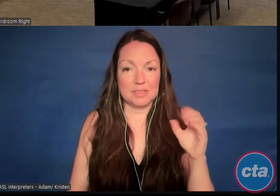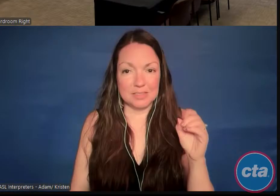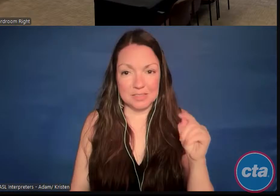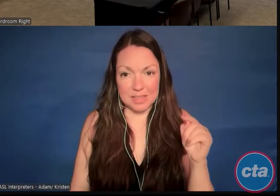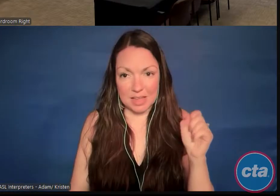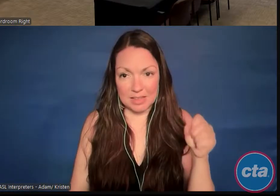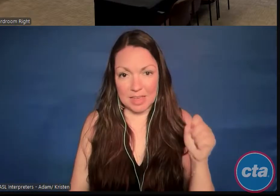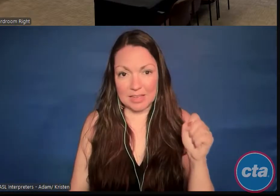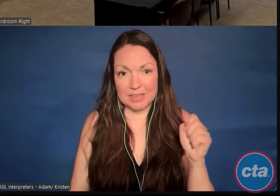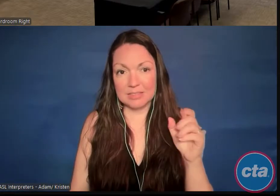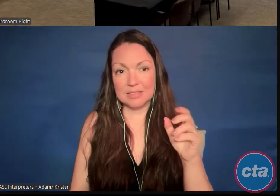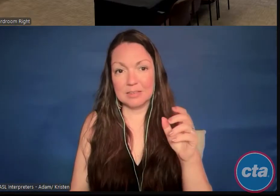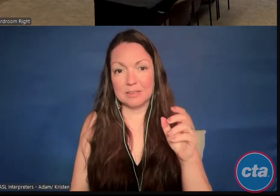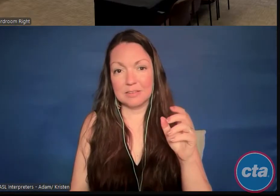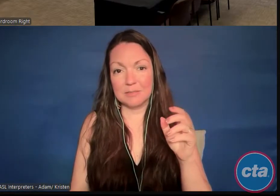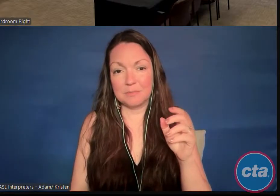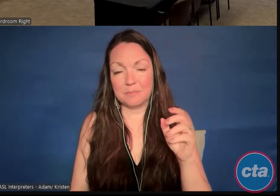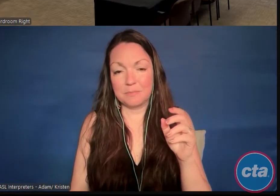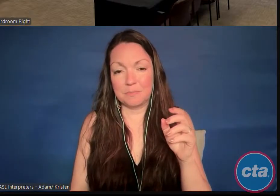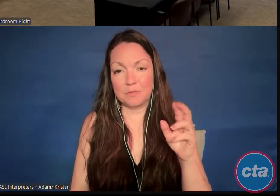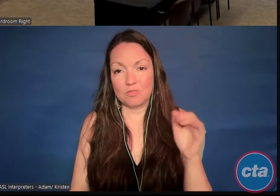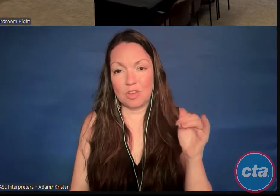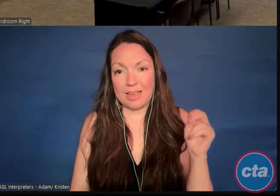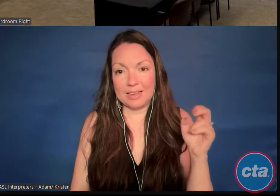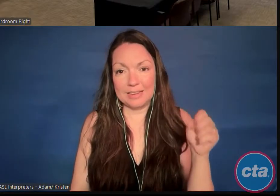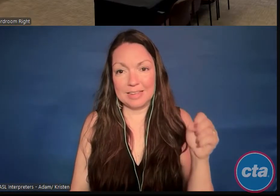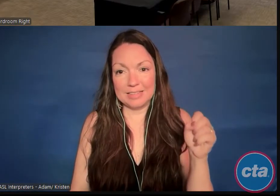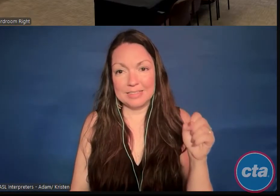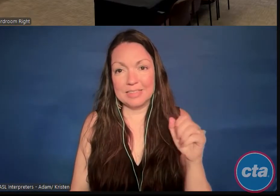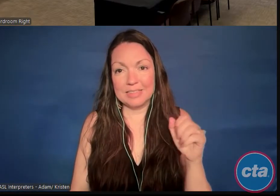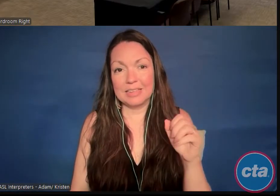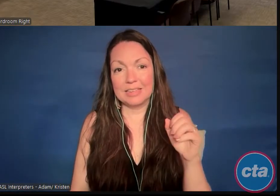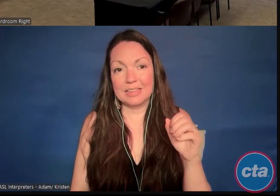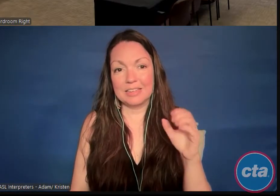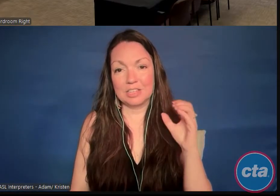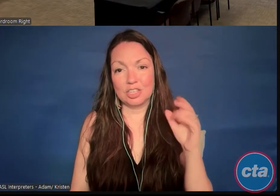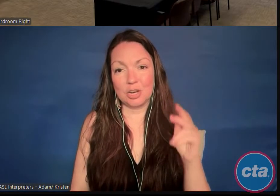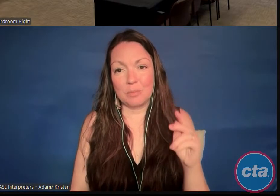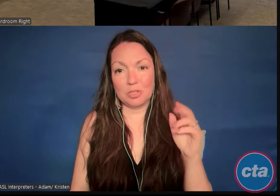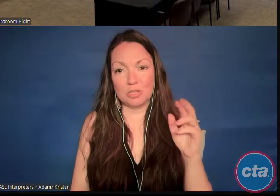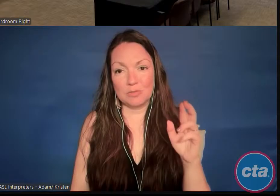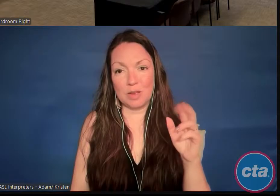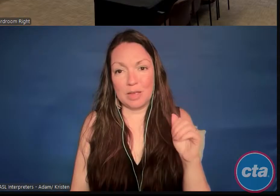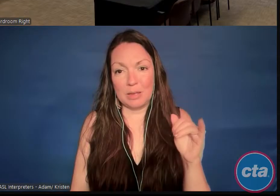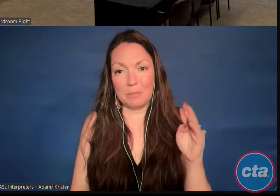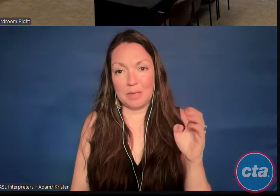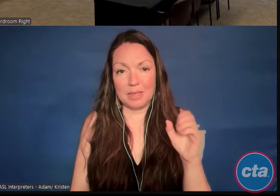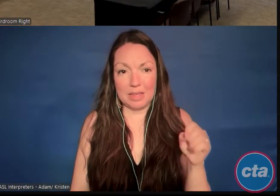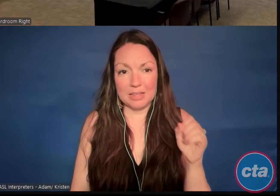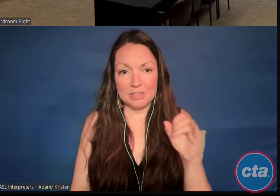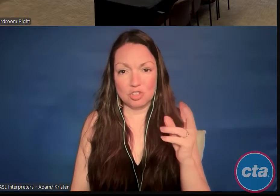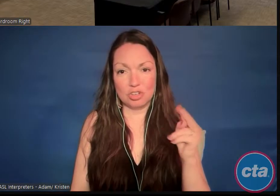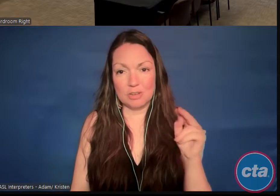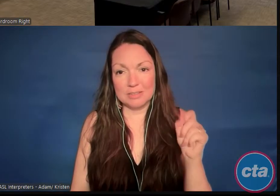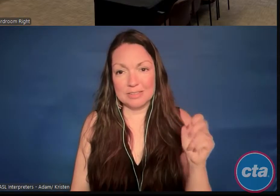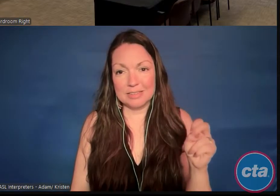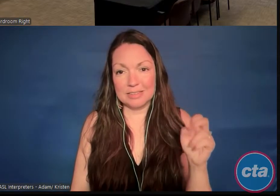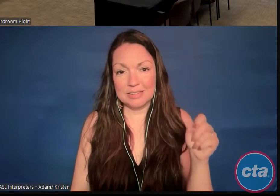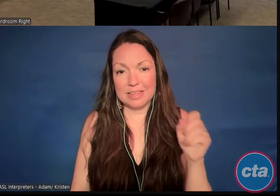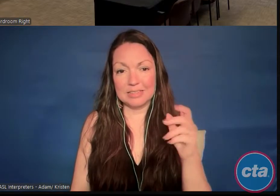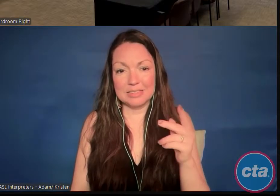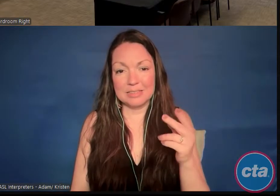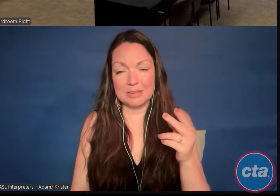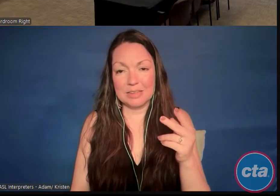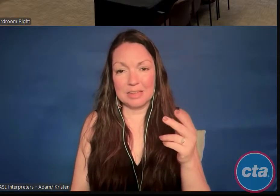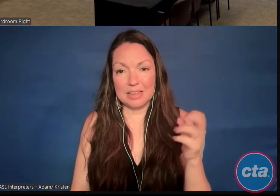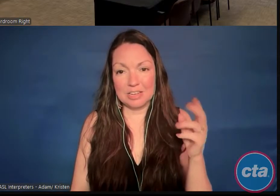Yes. Ryan McCray, Yes. Chairperson Raby. Yes. Vice Chairperson Johnson, Yes. Peter Henderson,